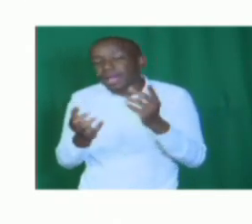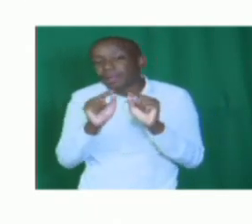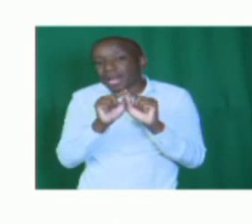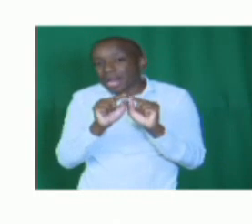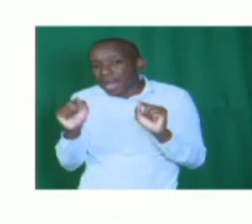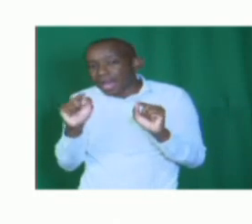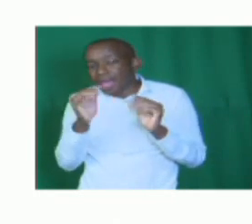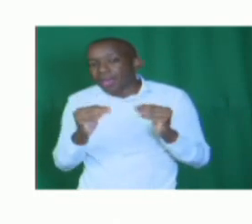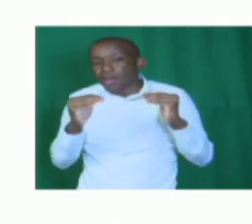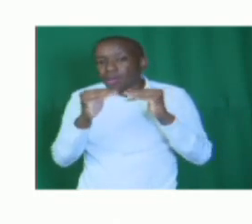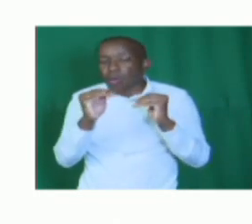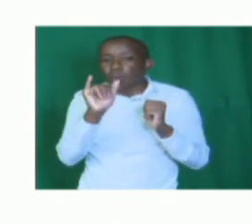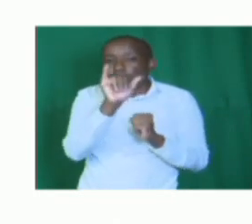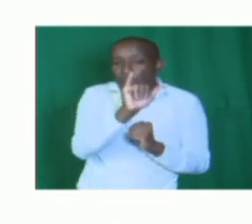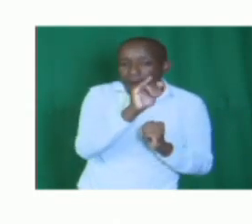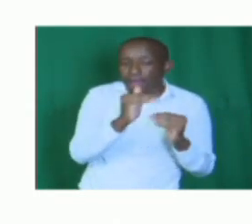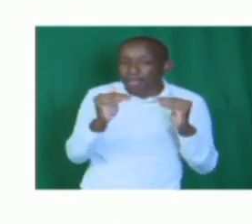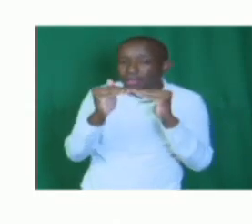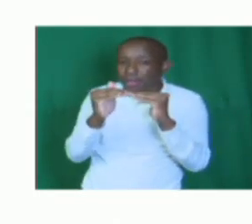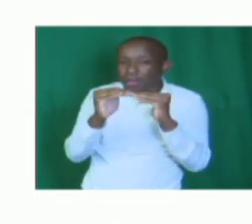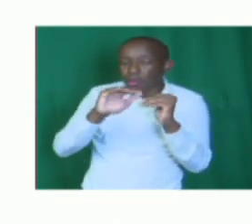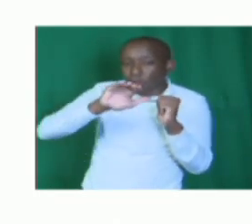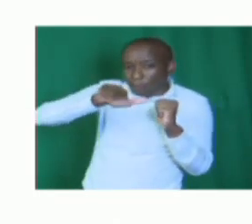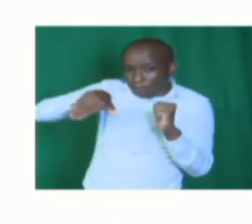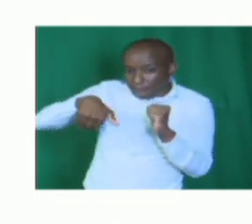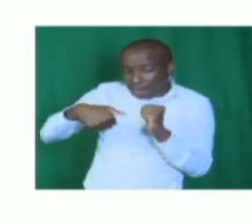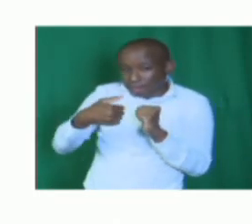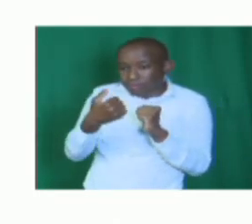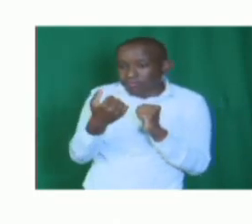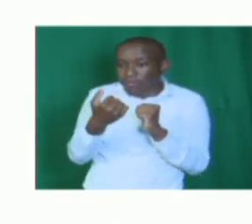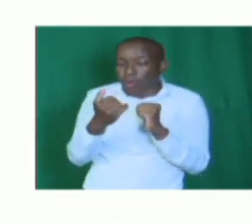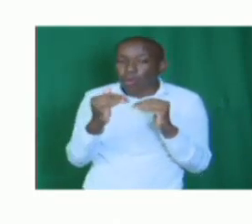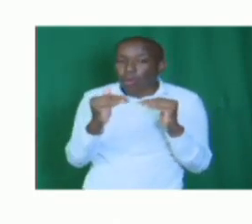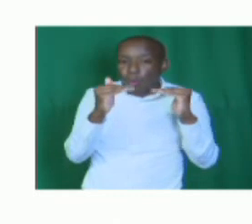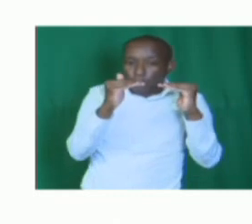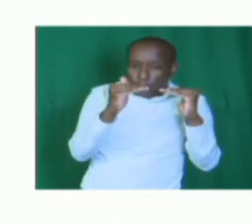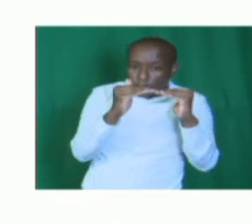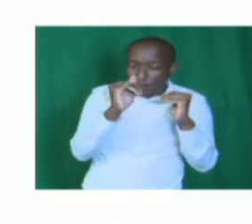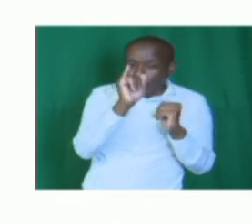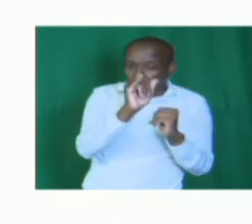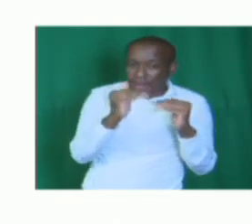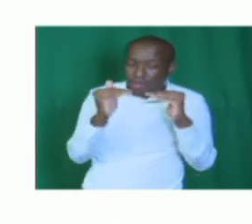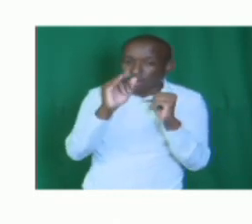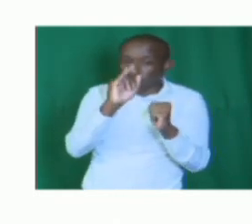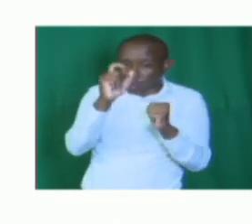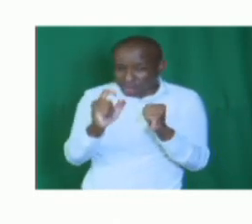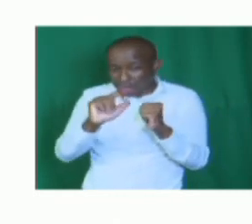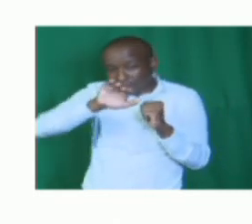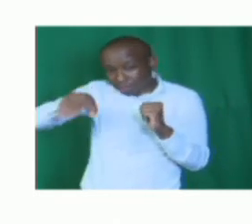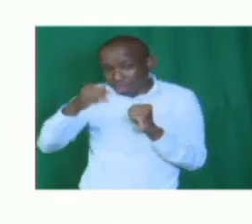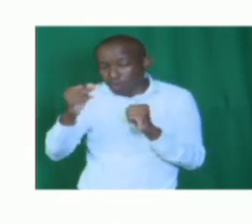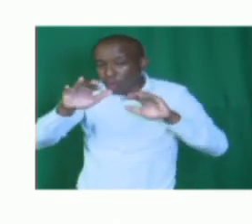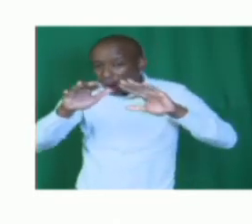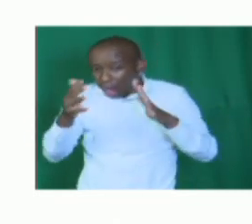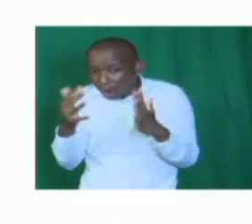whose equation is y is equal to minus y is equal to 2x minus 2. So remember